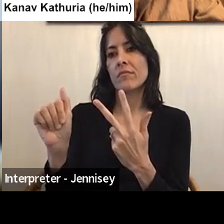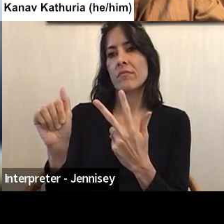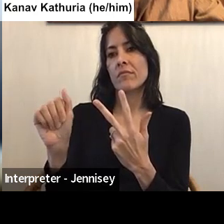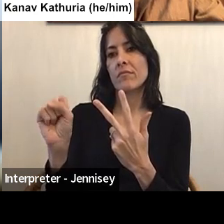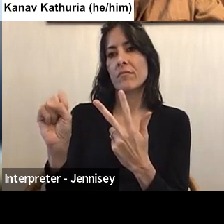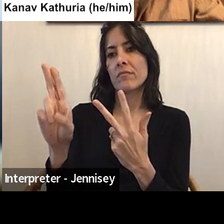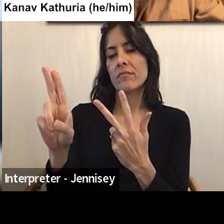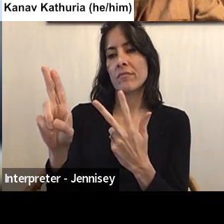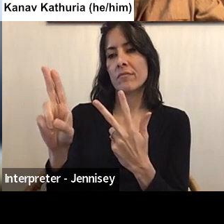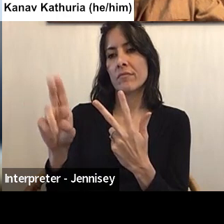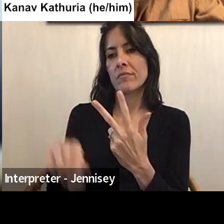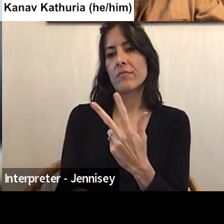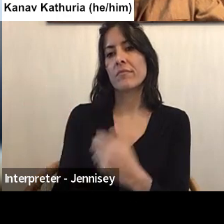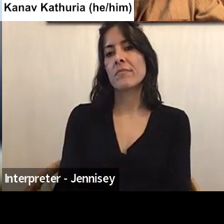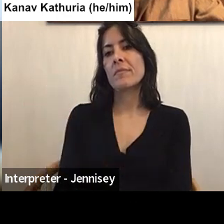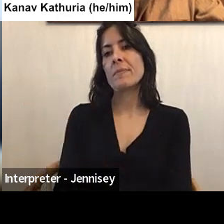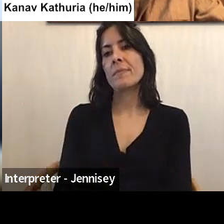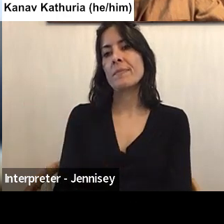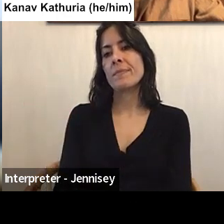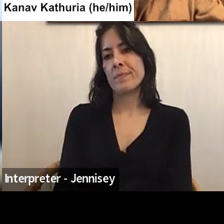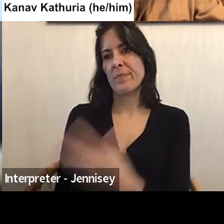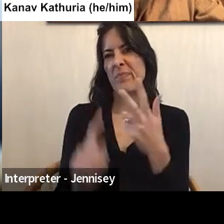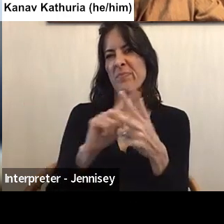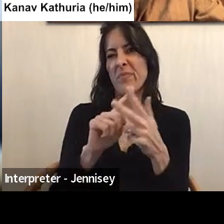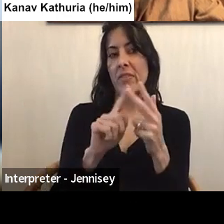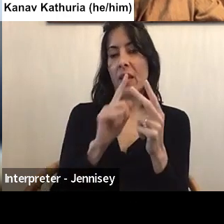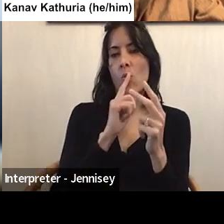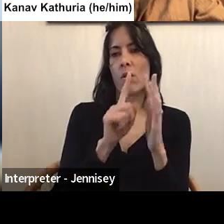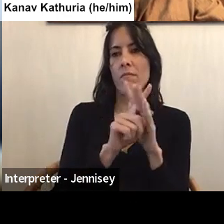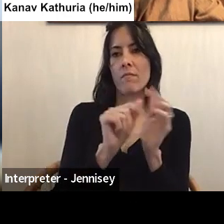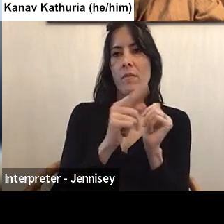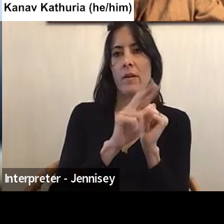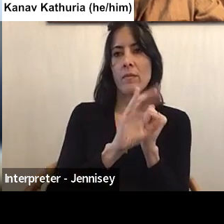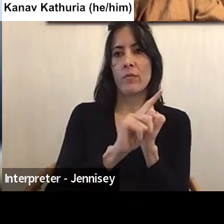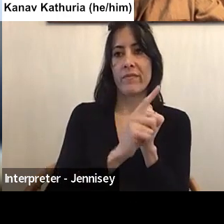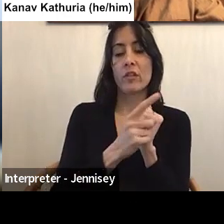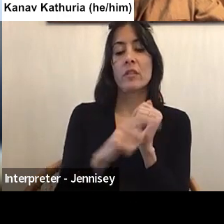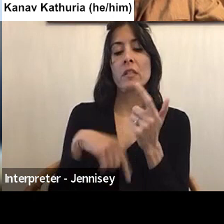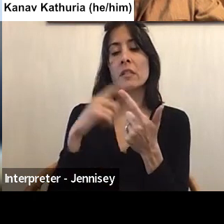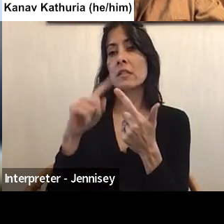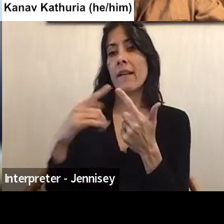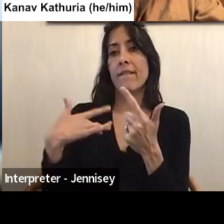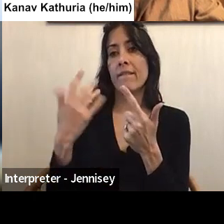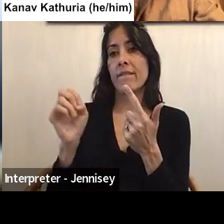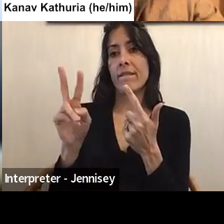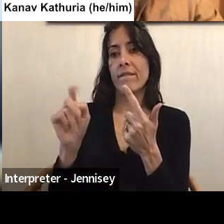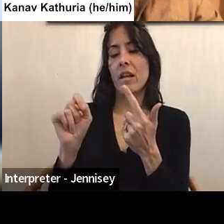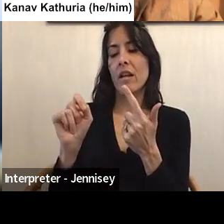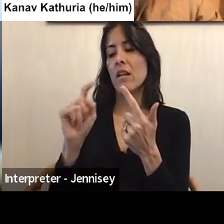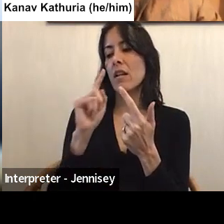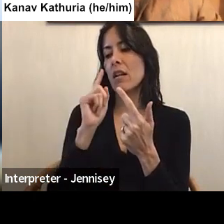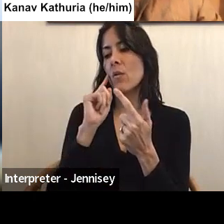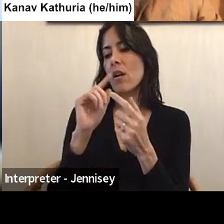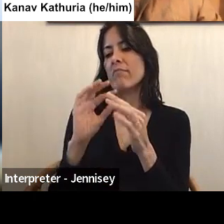Asasimasu. Following that, our next program will be addressing Accountable